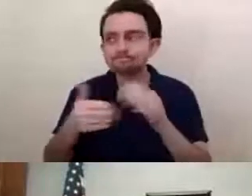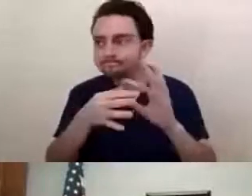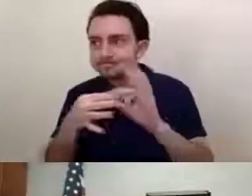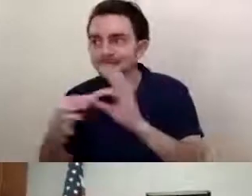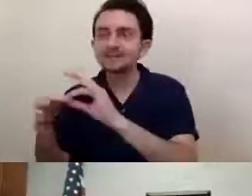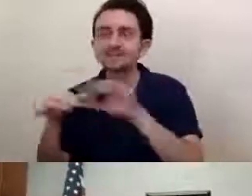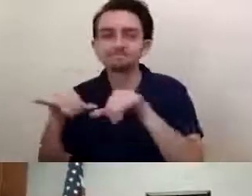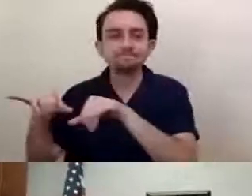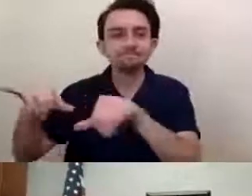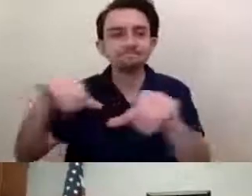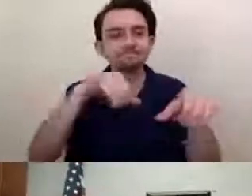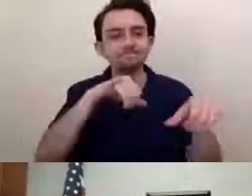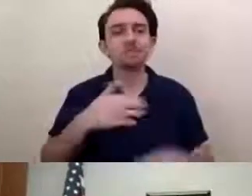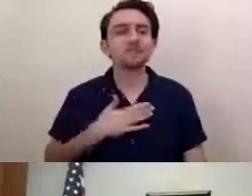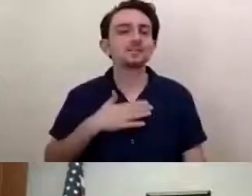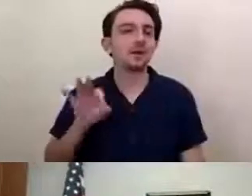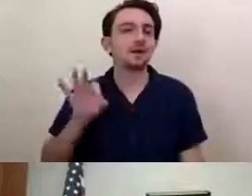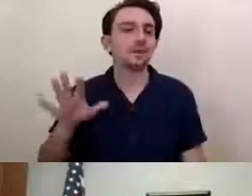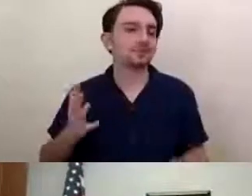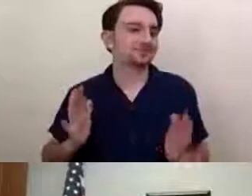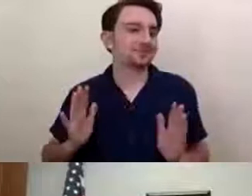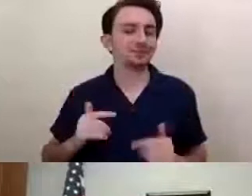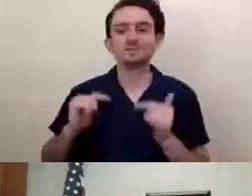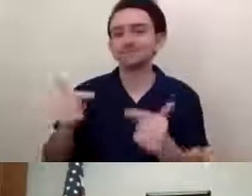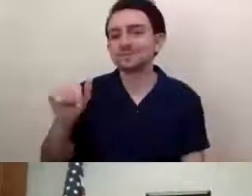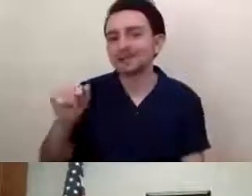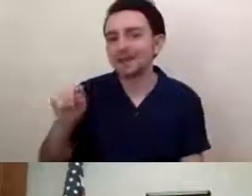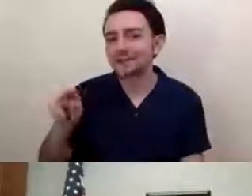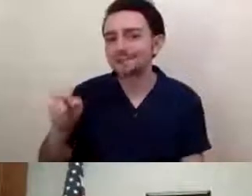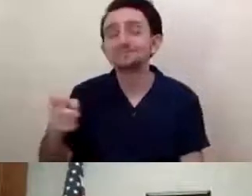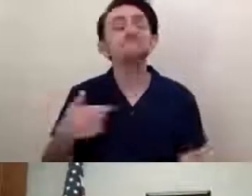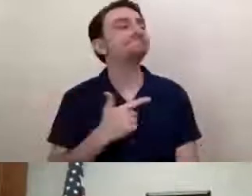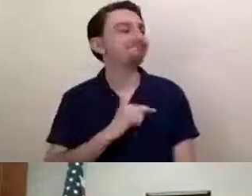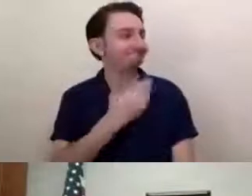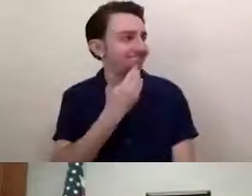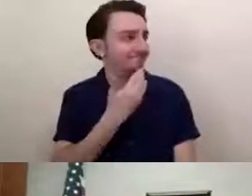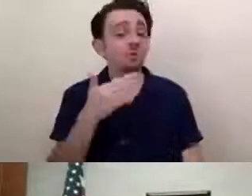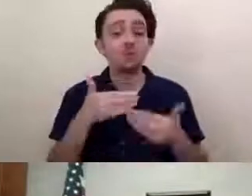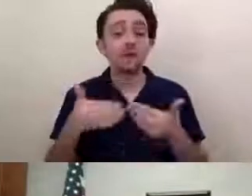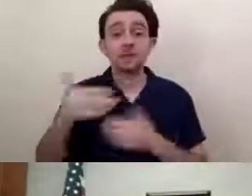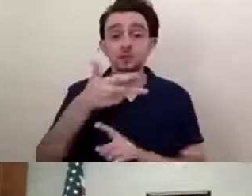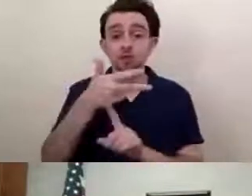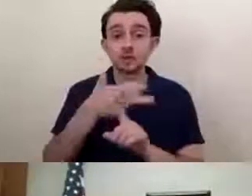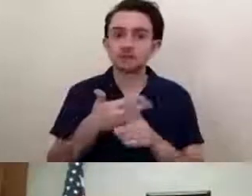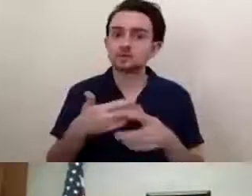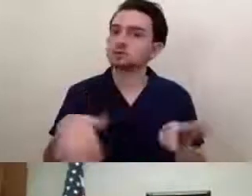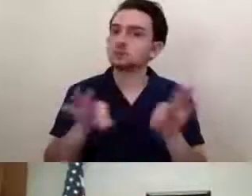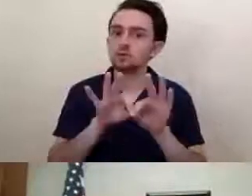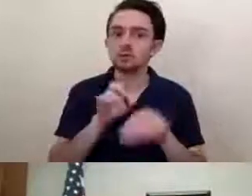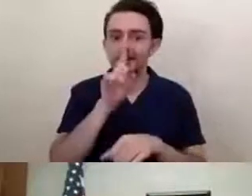add. Thank you. Yeah, so with that, the next 3 months are critical so that we can actually spend